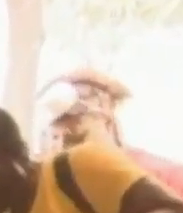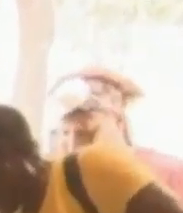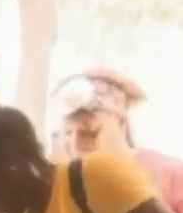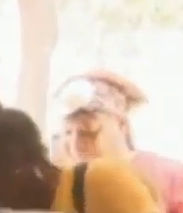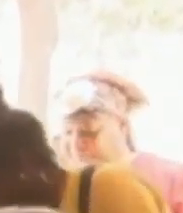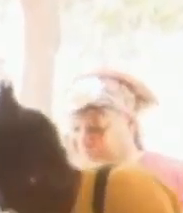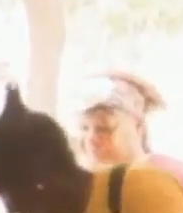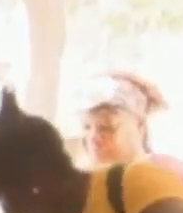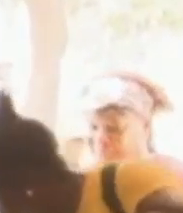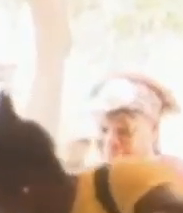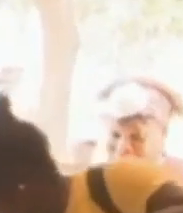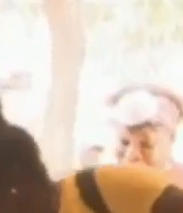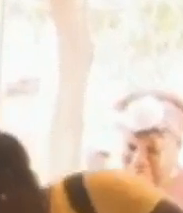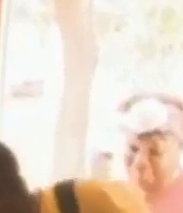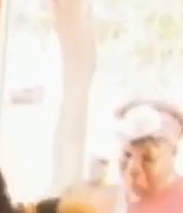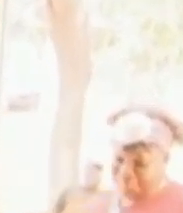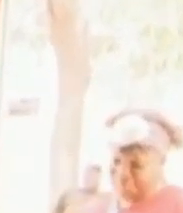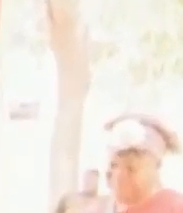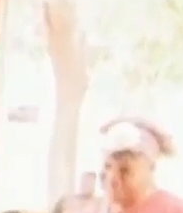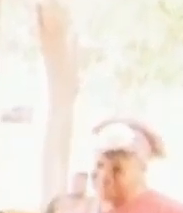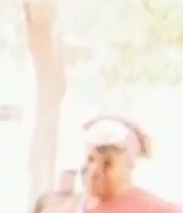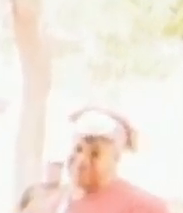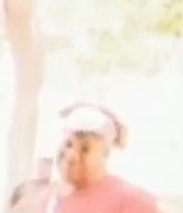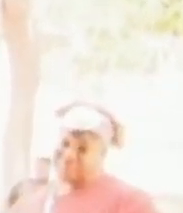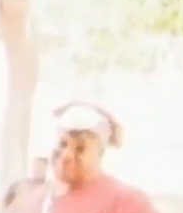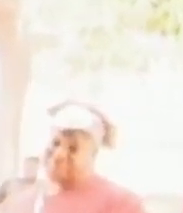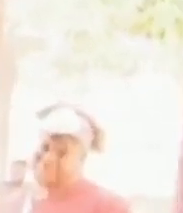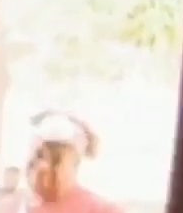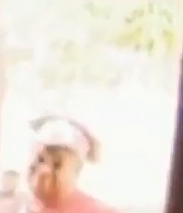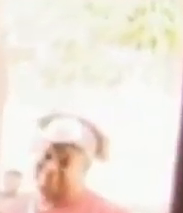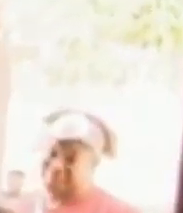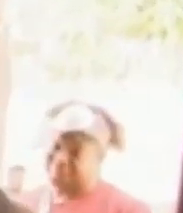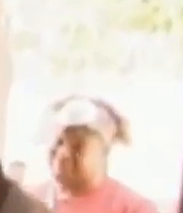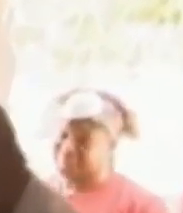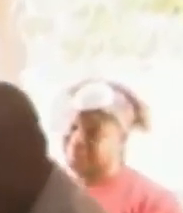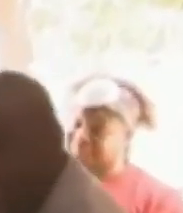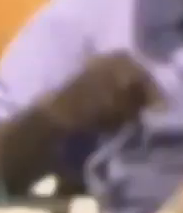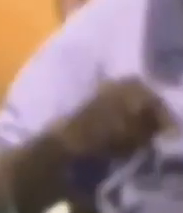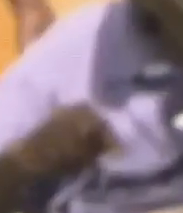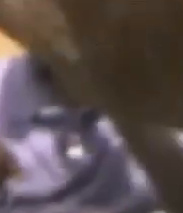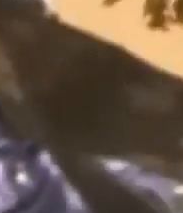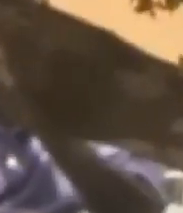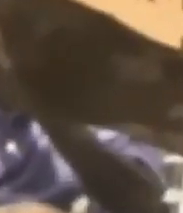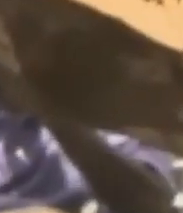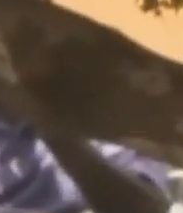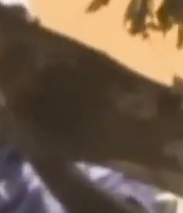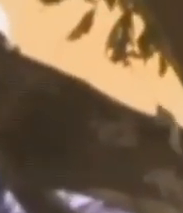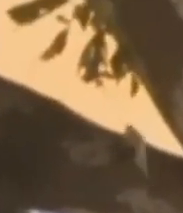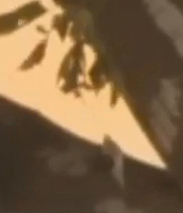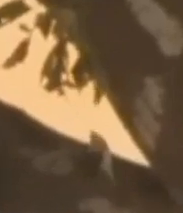done, we will have a much more secure facility.